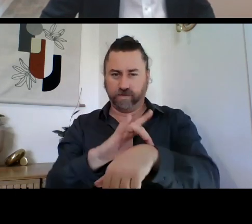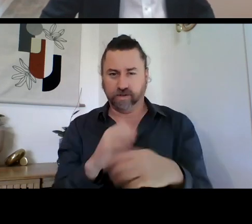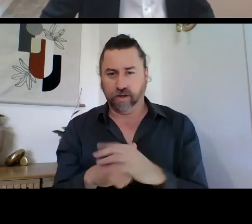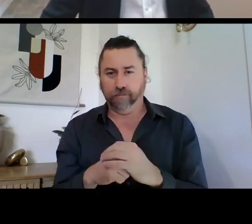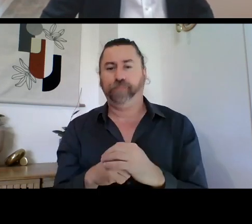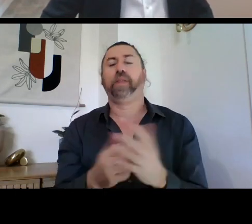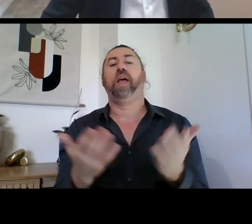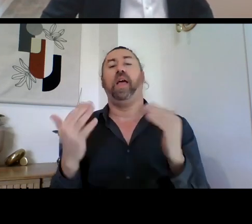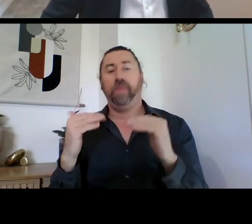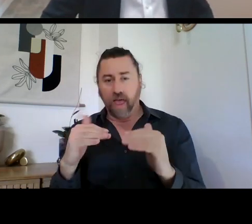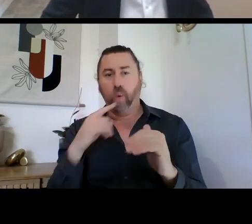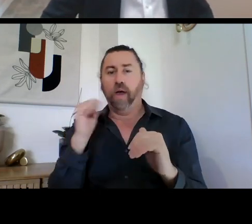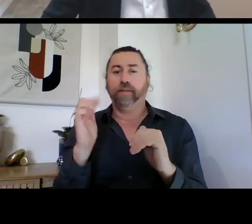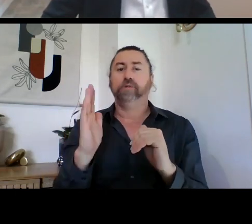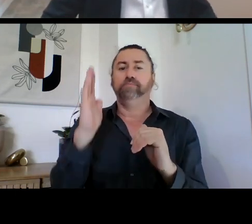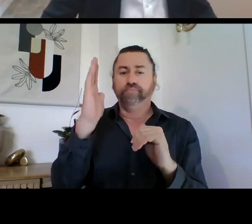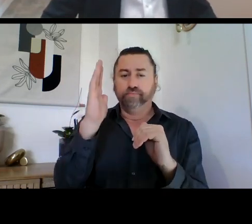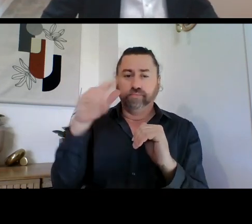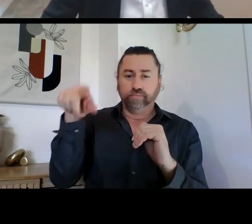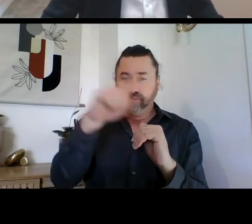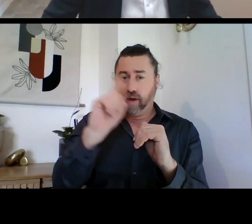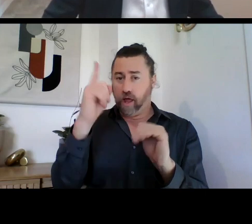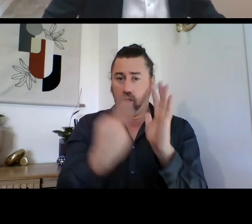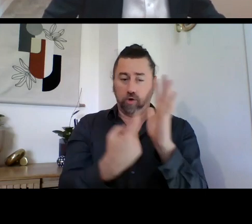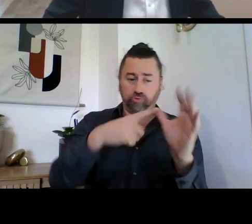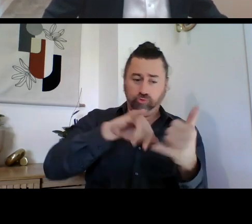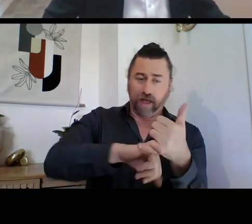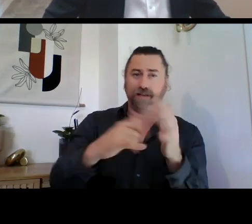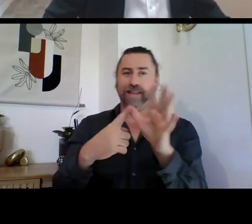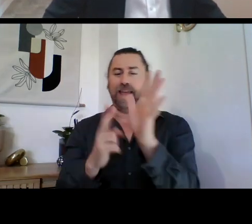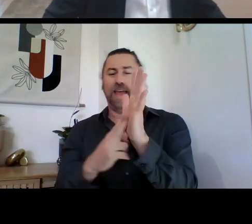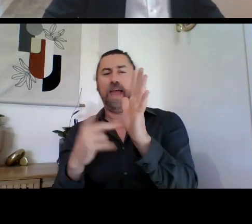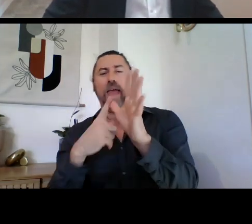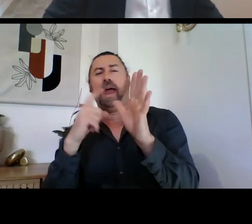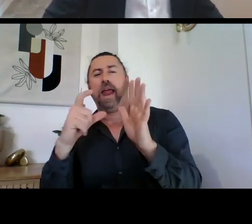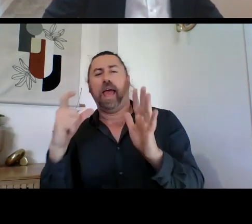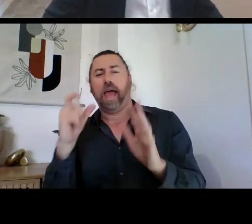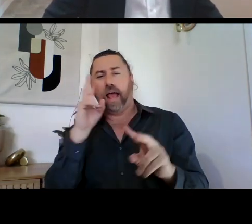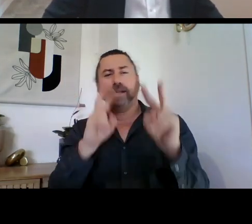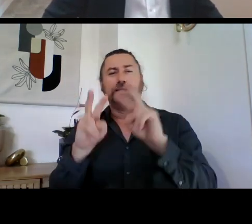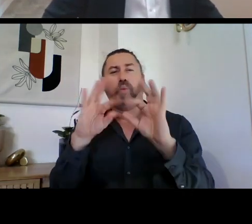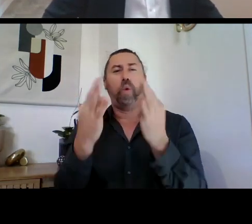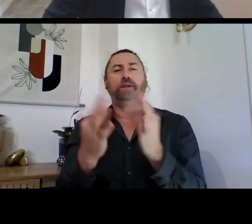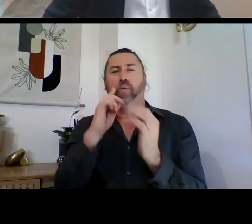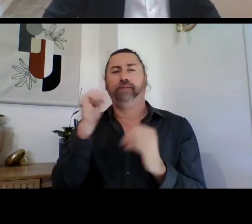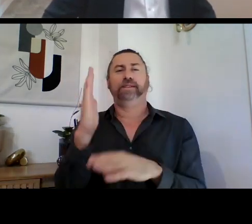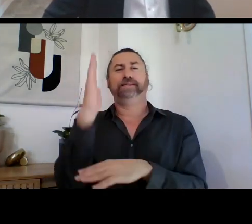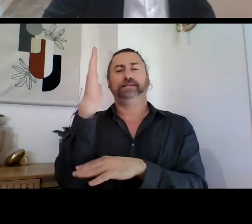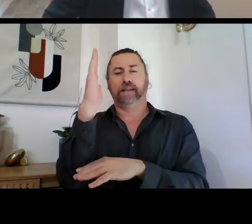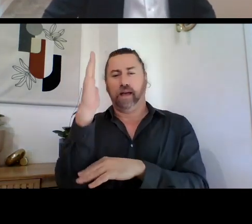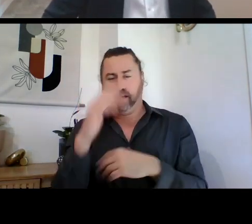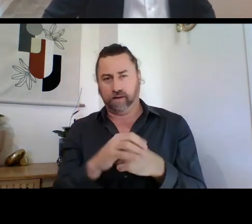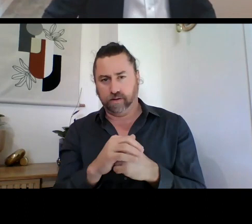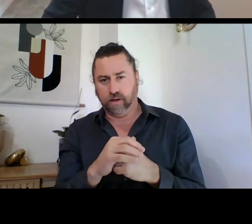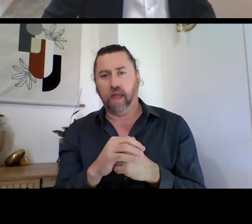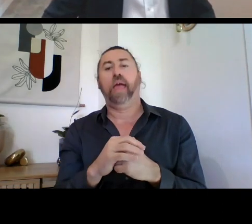a limited tender for assessment services with the existing RAS and ANAC assessment organisations.